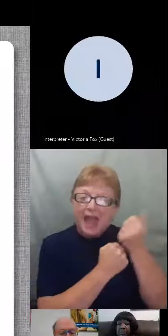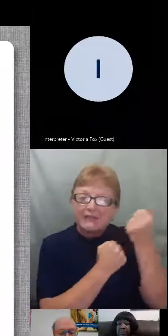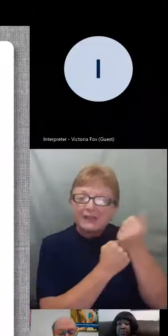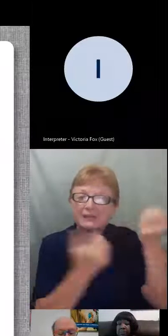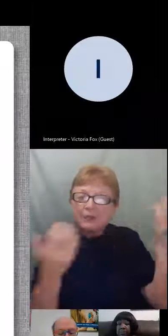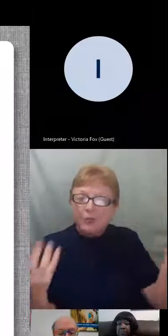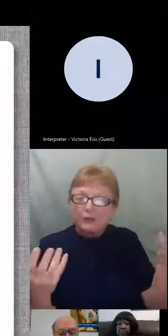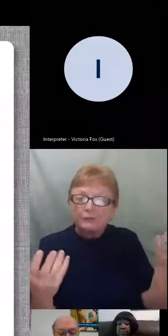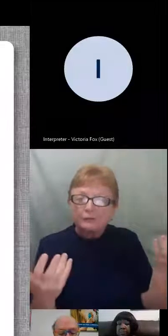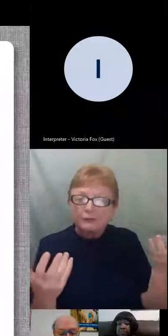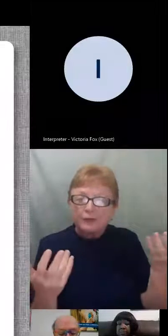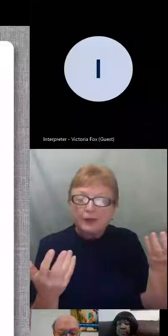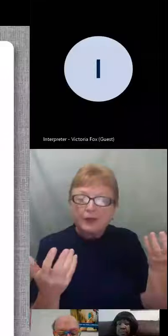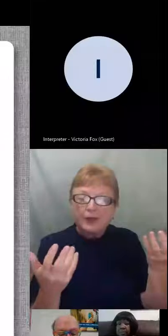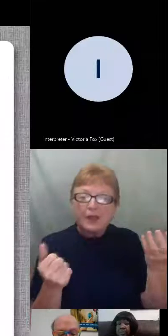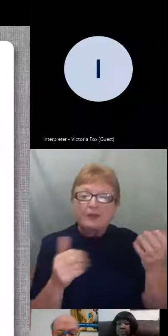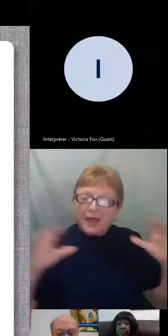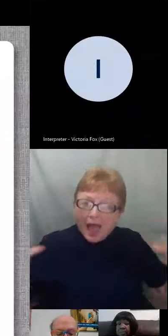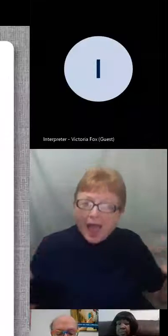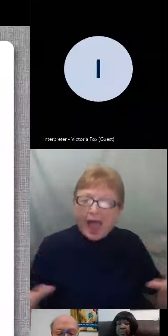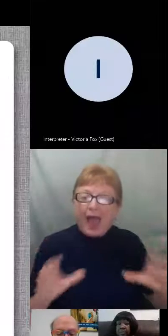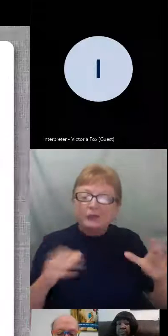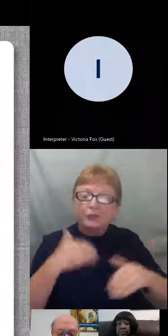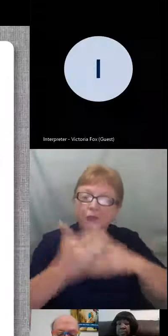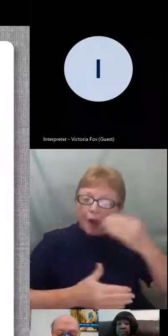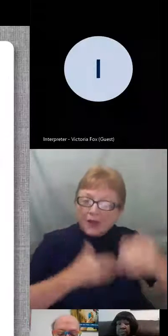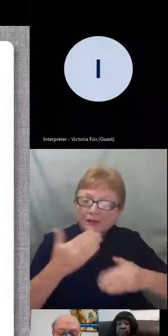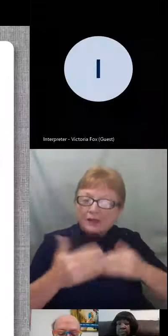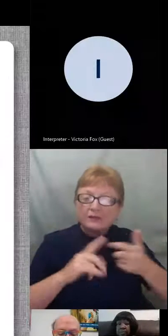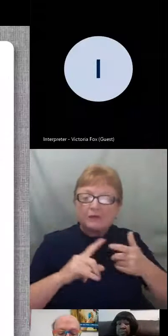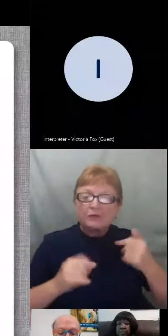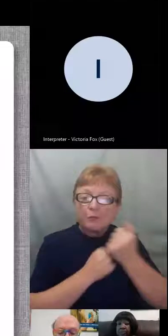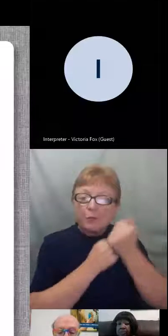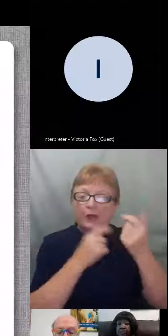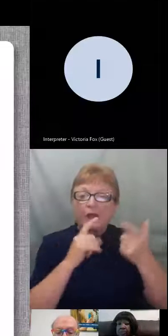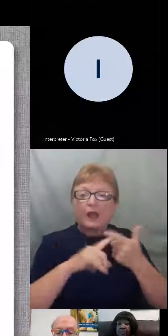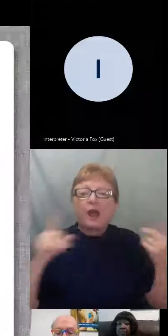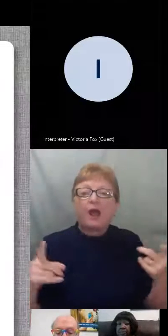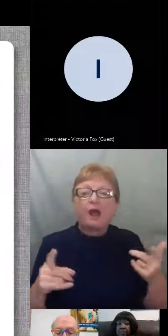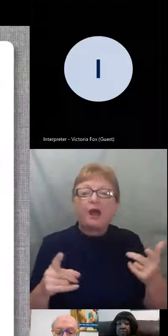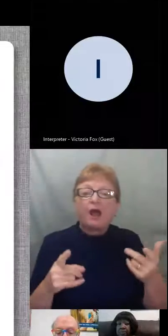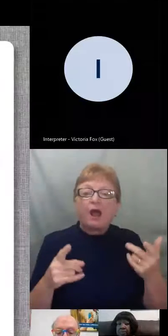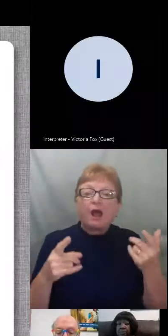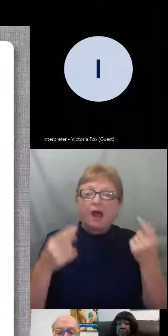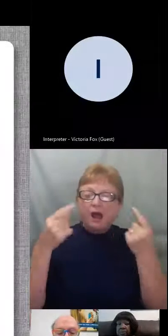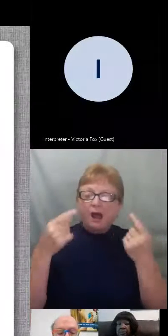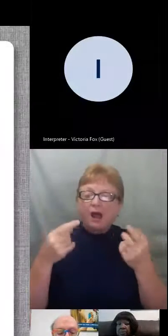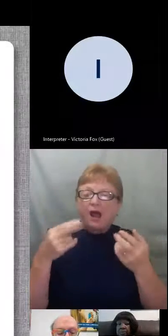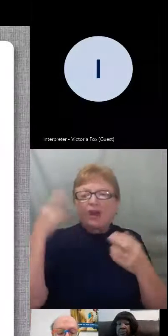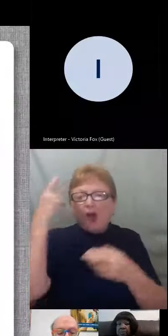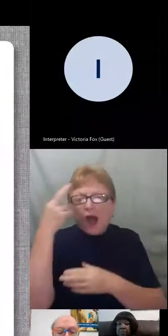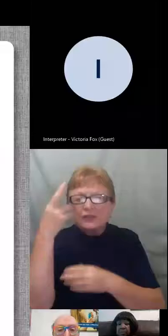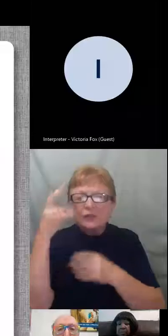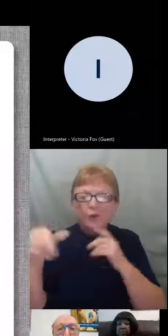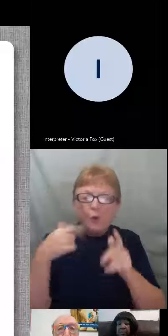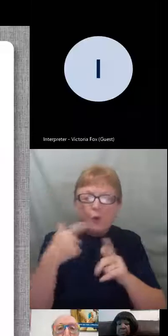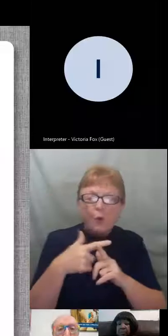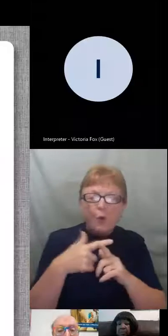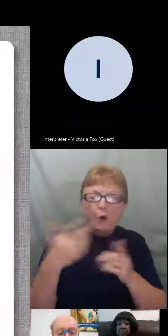Advocacy is the act of or process of supporting a cause or proposal for something or